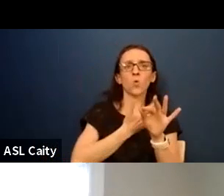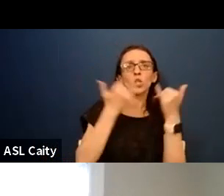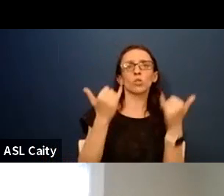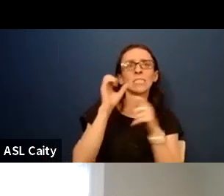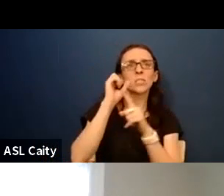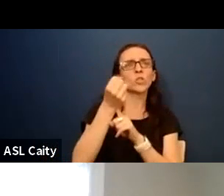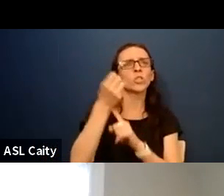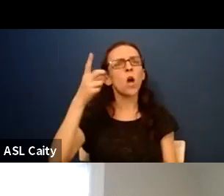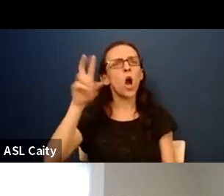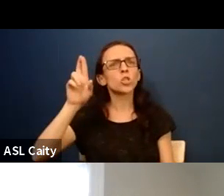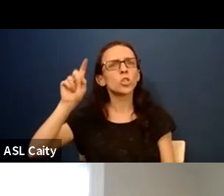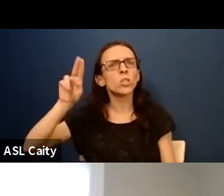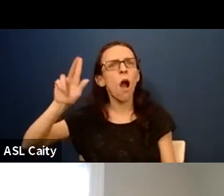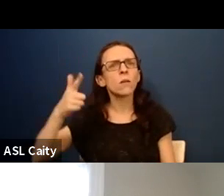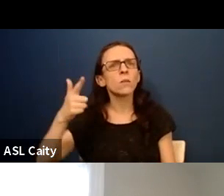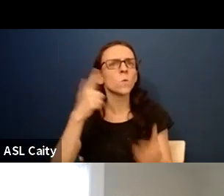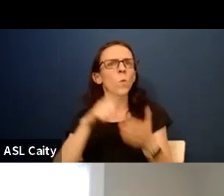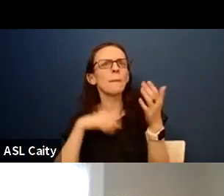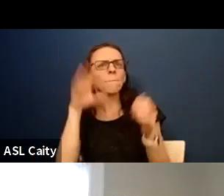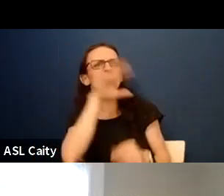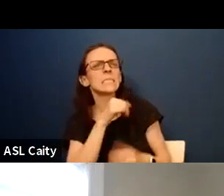Tung, what am I missing?